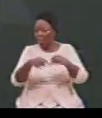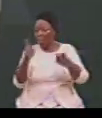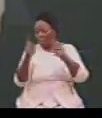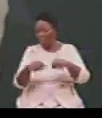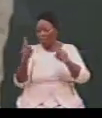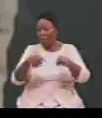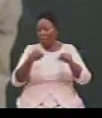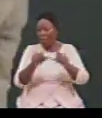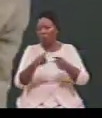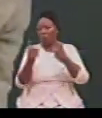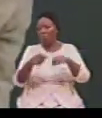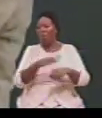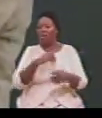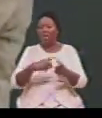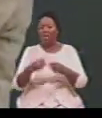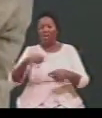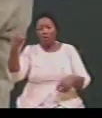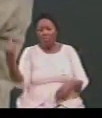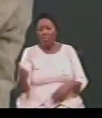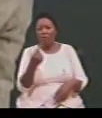the frequency